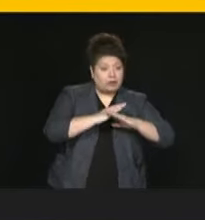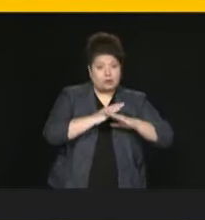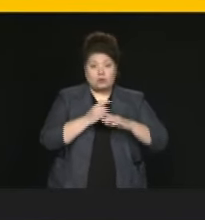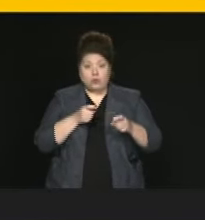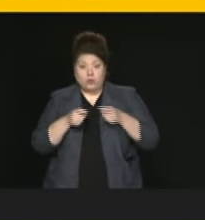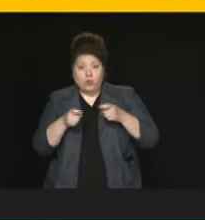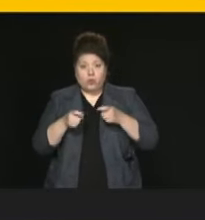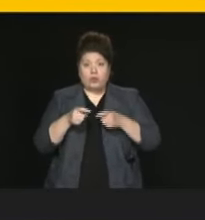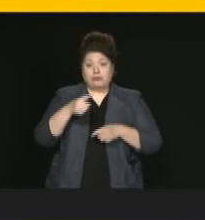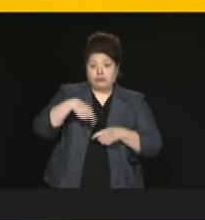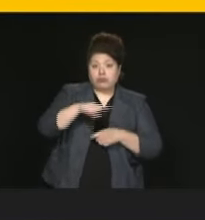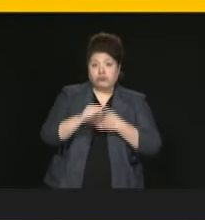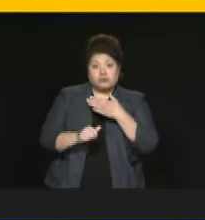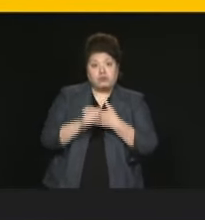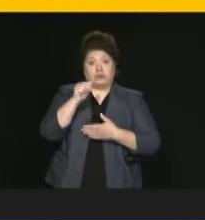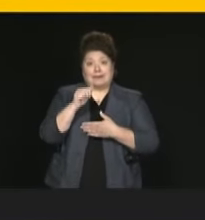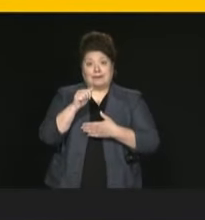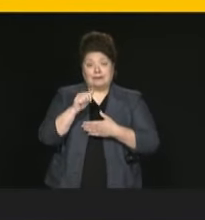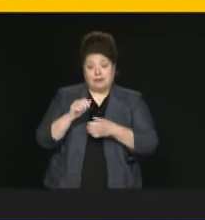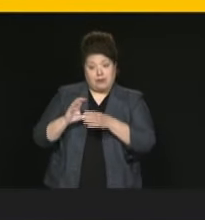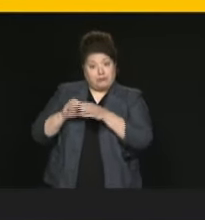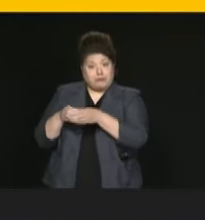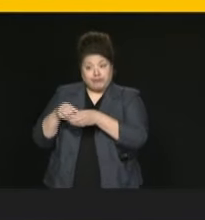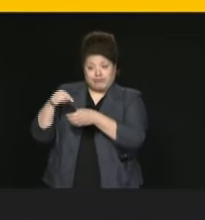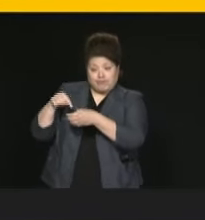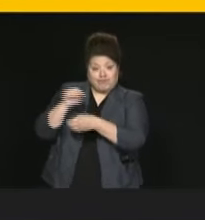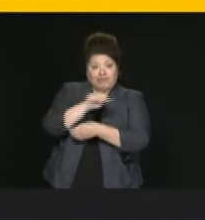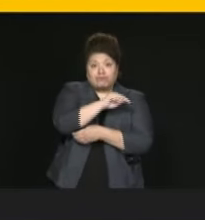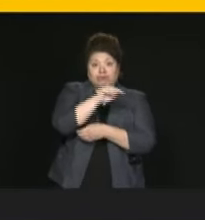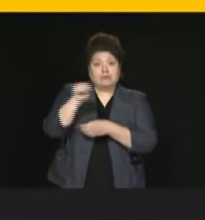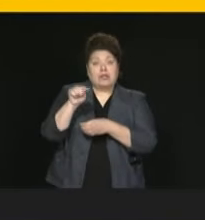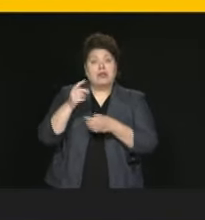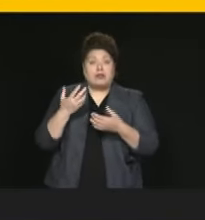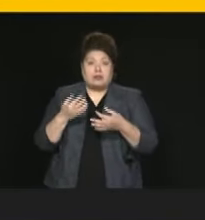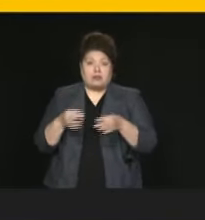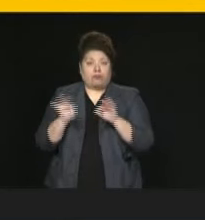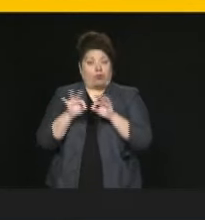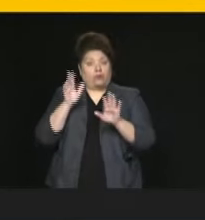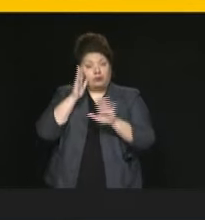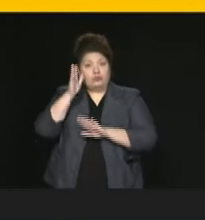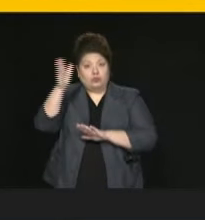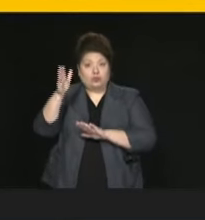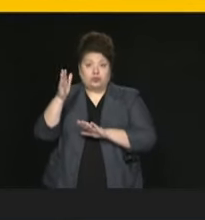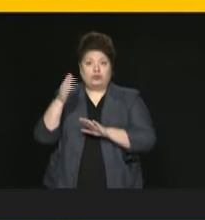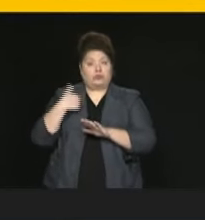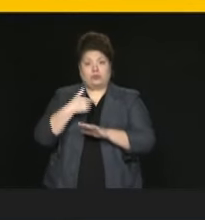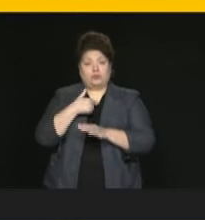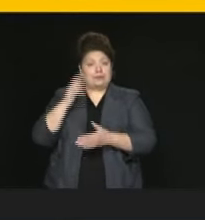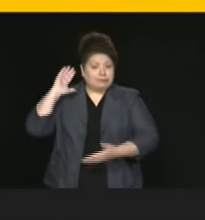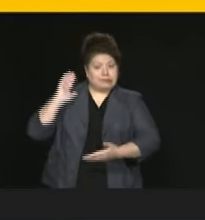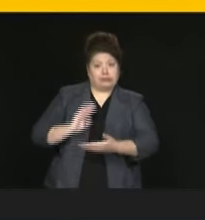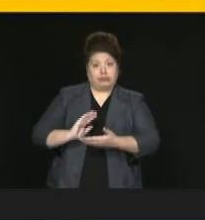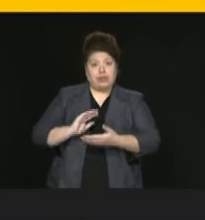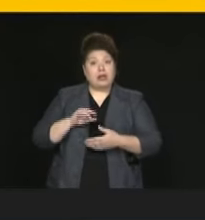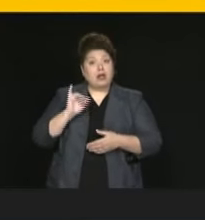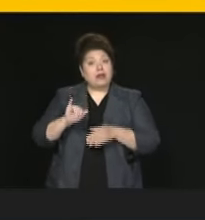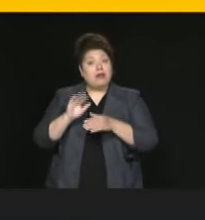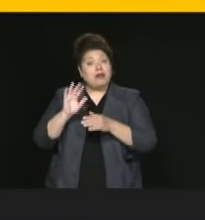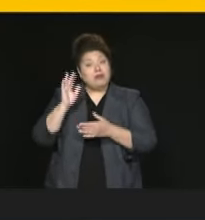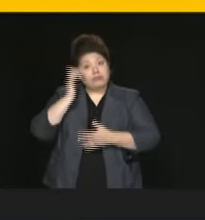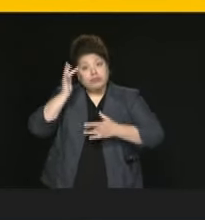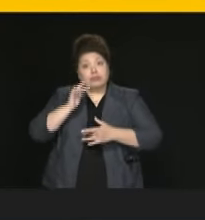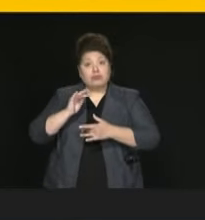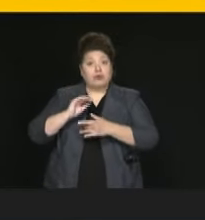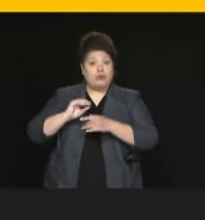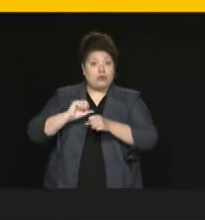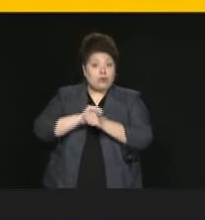crucial for controlling this and future waves of COVID-19. These outbreaks drive up the case fatality rate, accelerate spread,